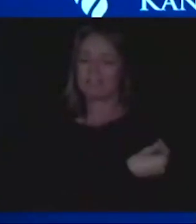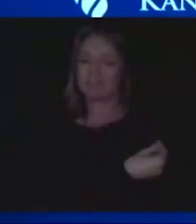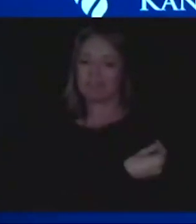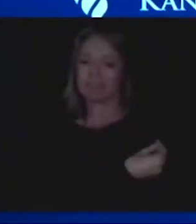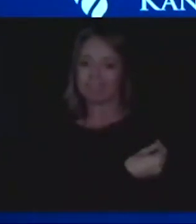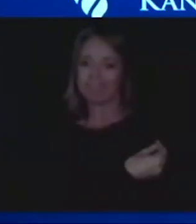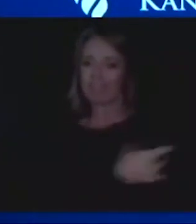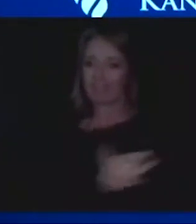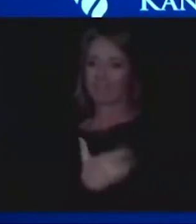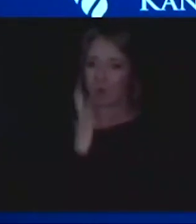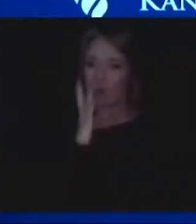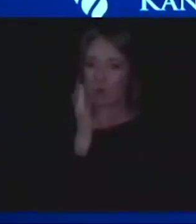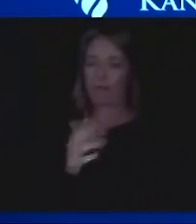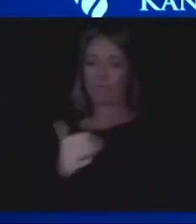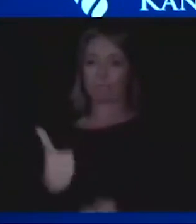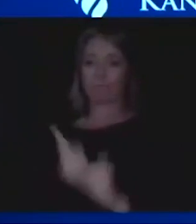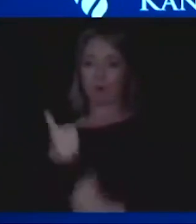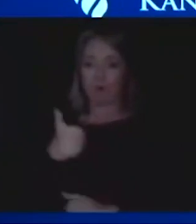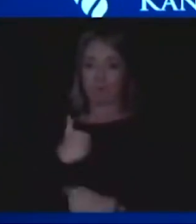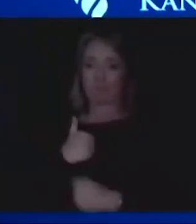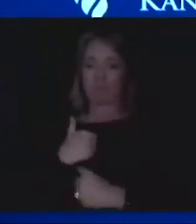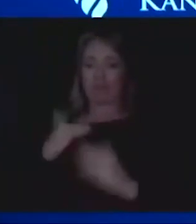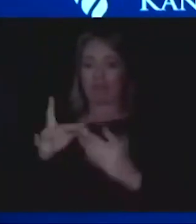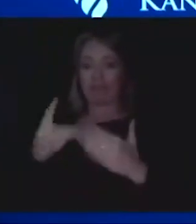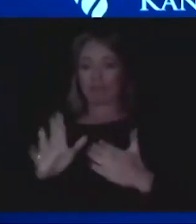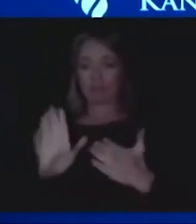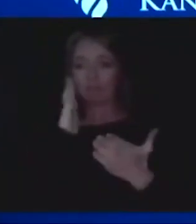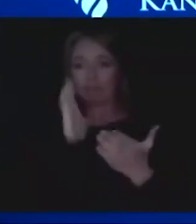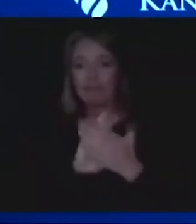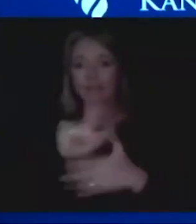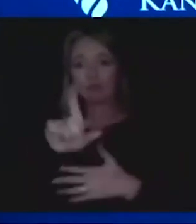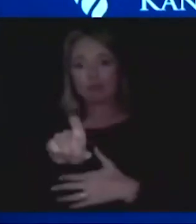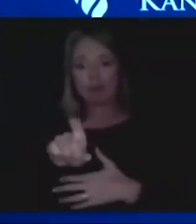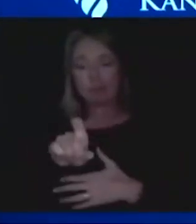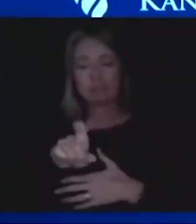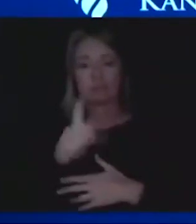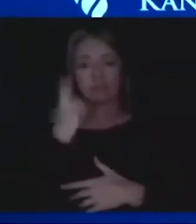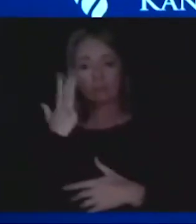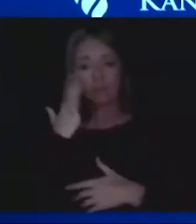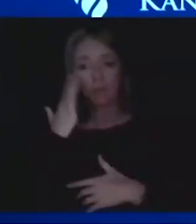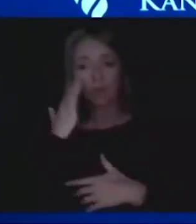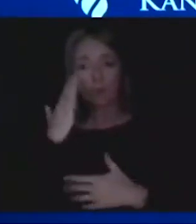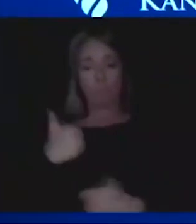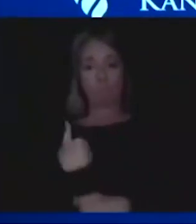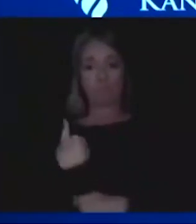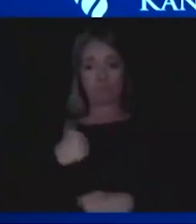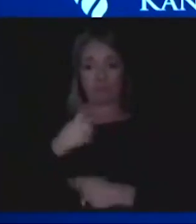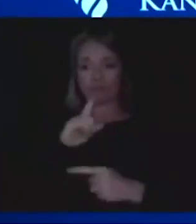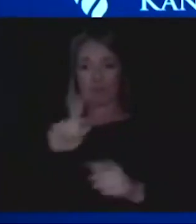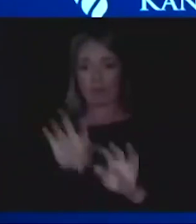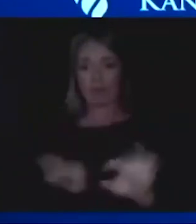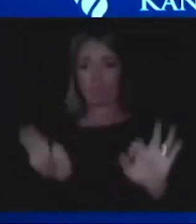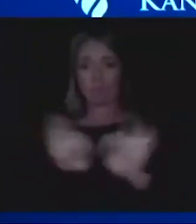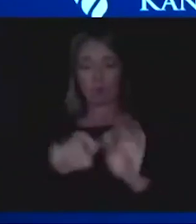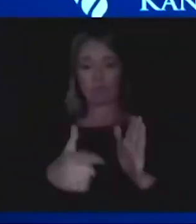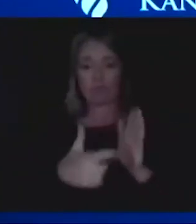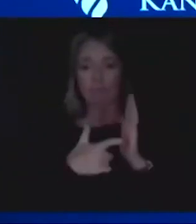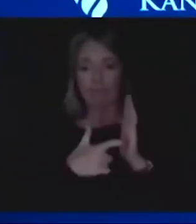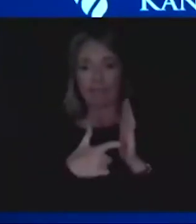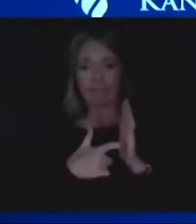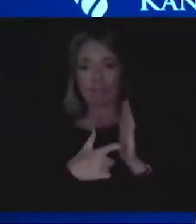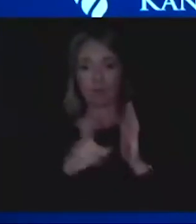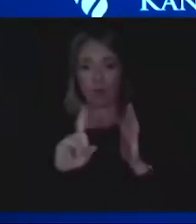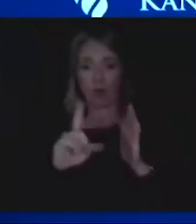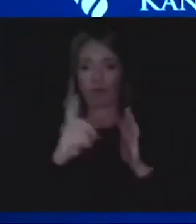military leaders believe that it should, because remember, the military also is really important to be able to man up and go wherever you need, or